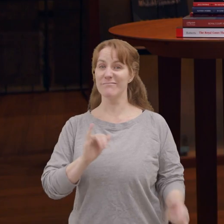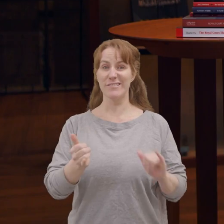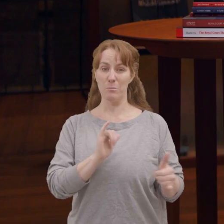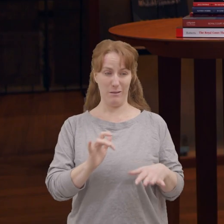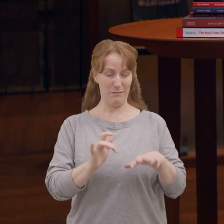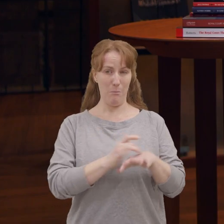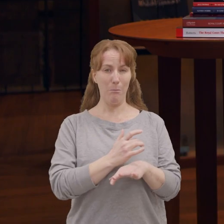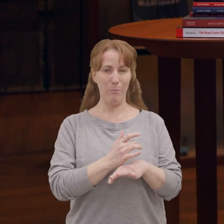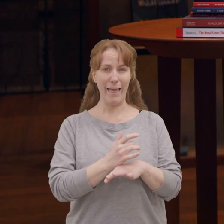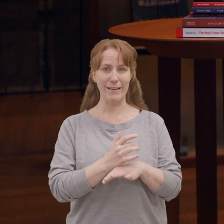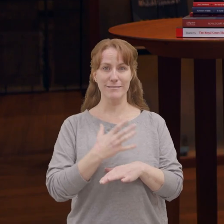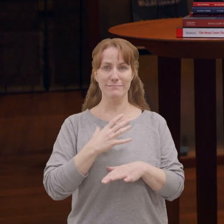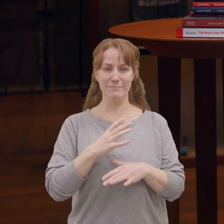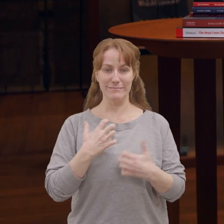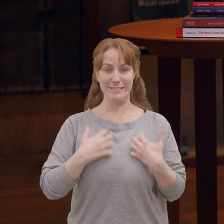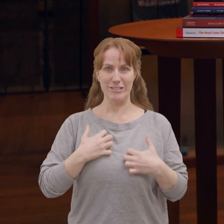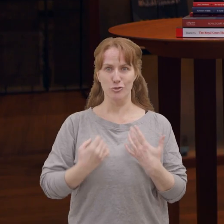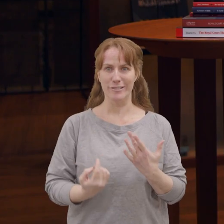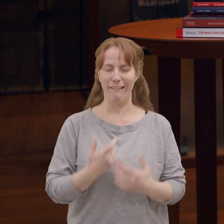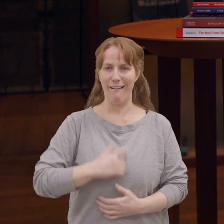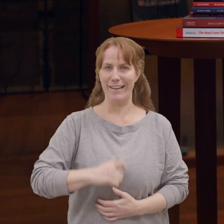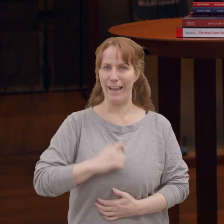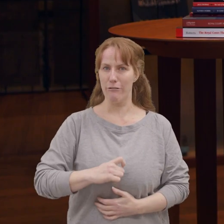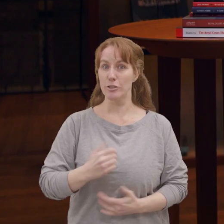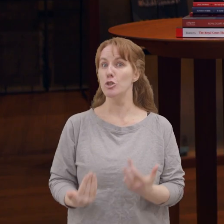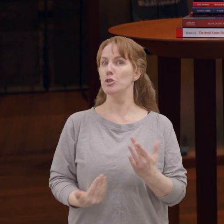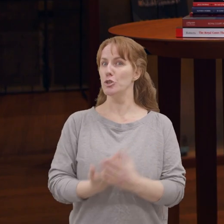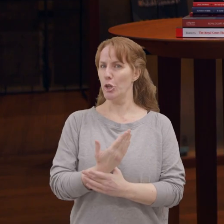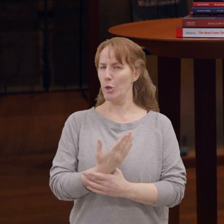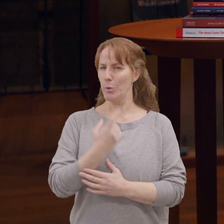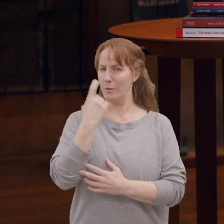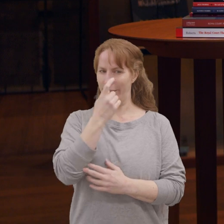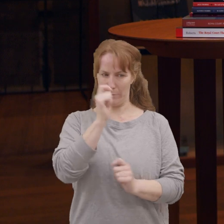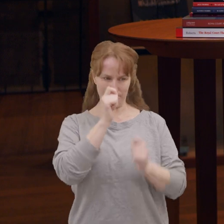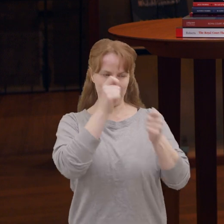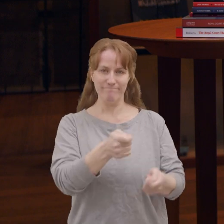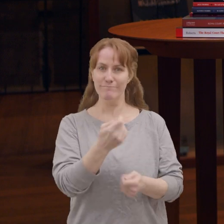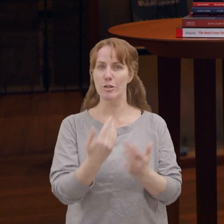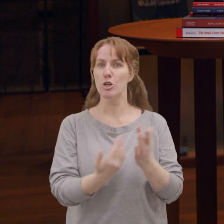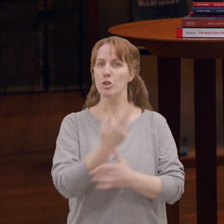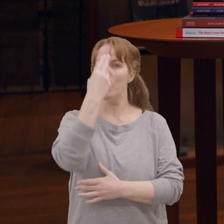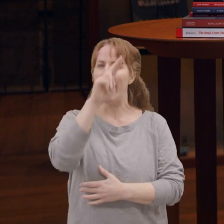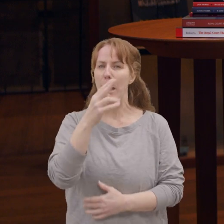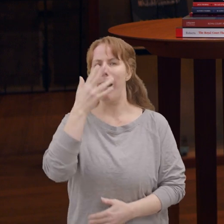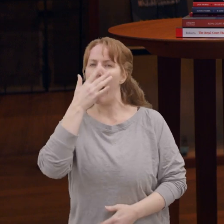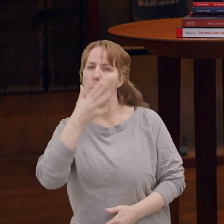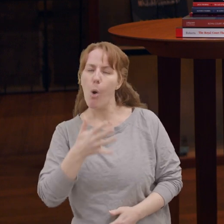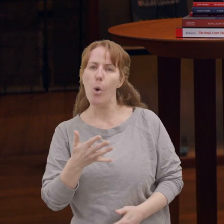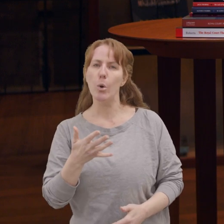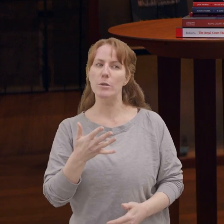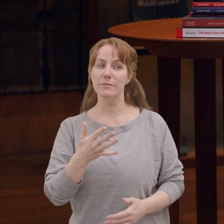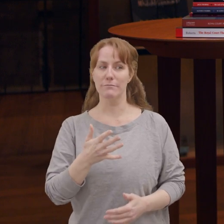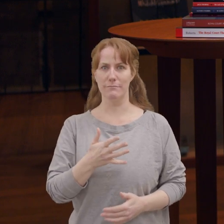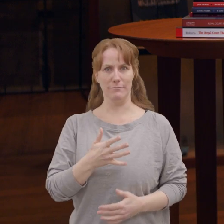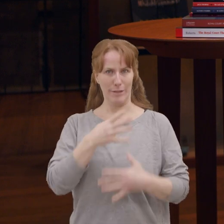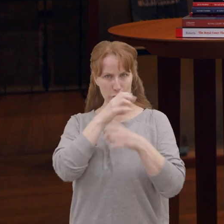Sometimes plays start with an interesting character. I want you guys to go ahead and think of a new character. Give them a new name. How old are they? What